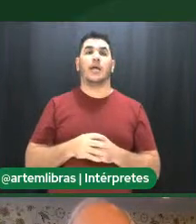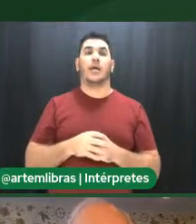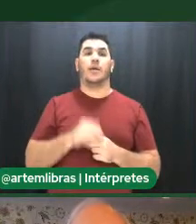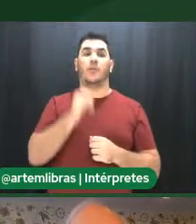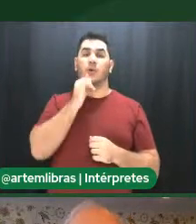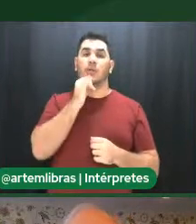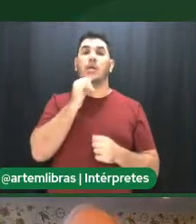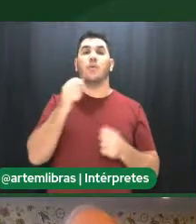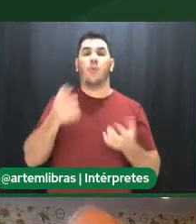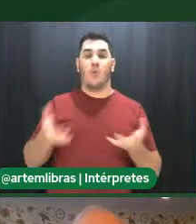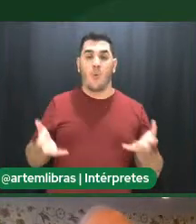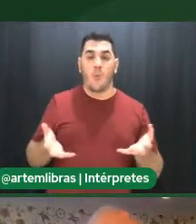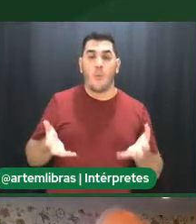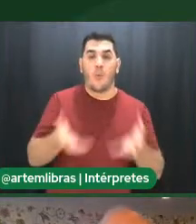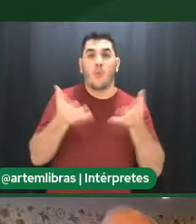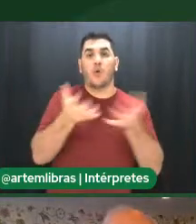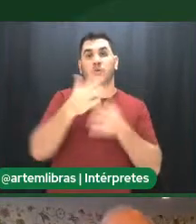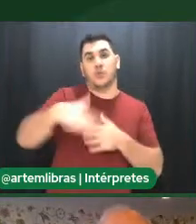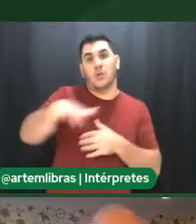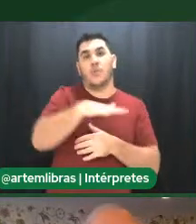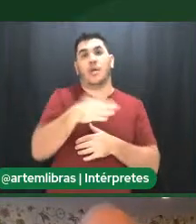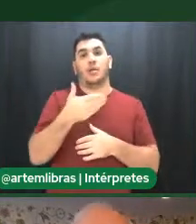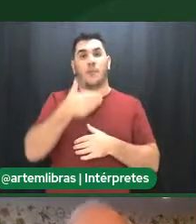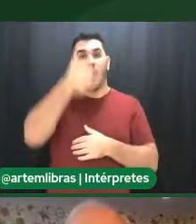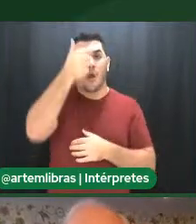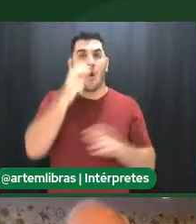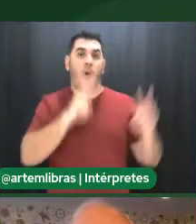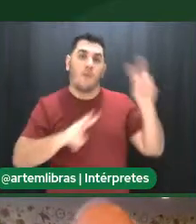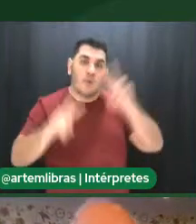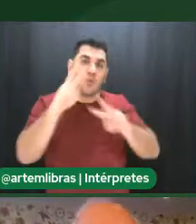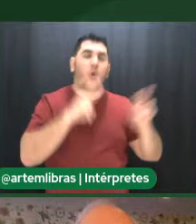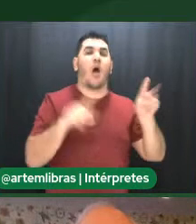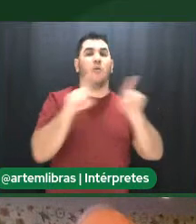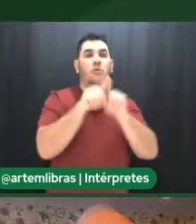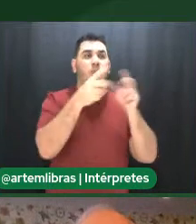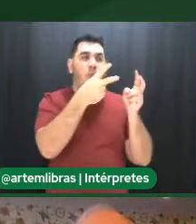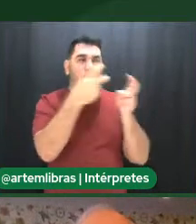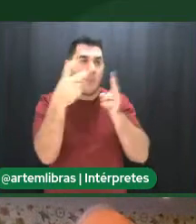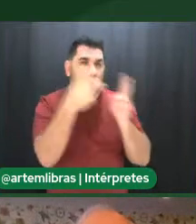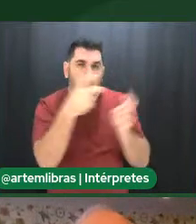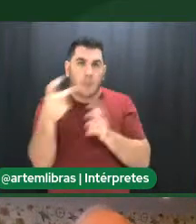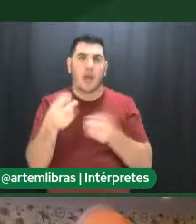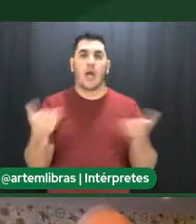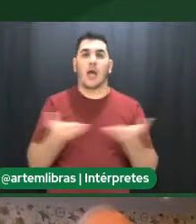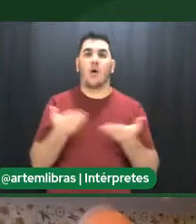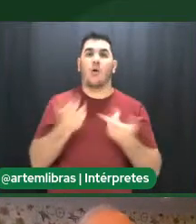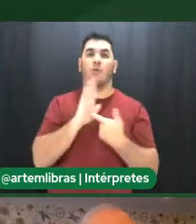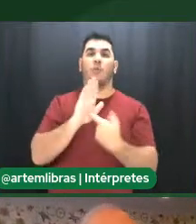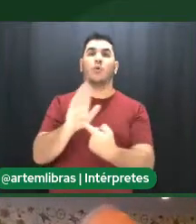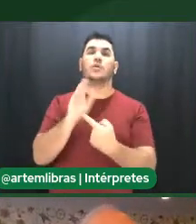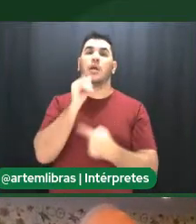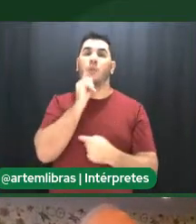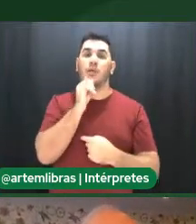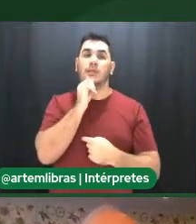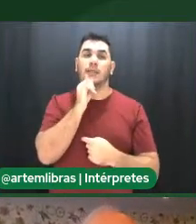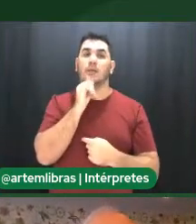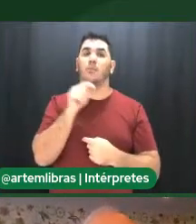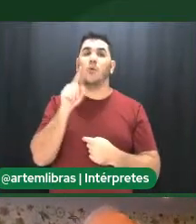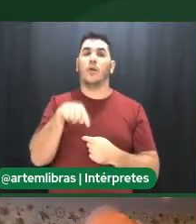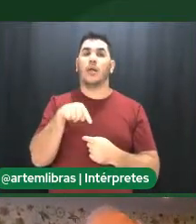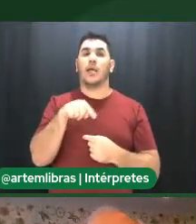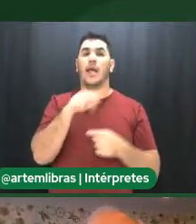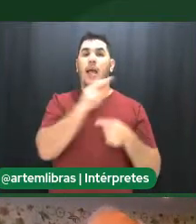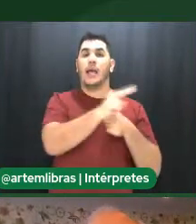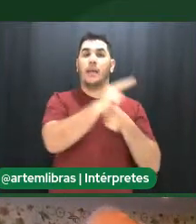example. This is a familiar example of requesting a mortgage from a bank. You type in